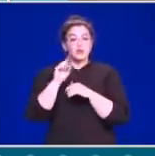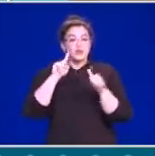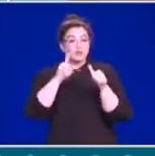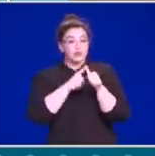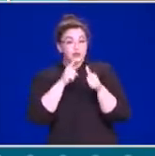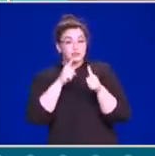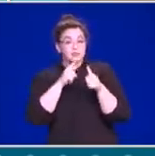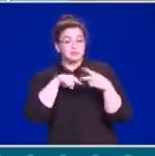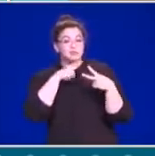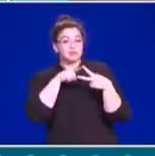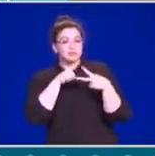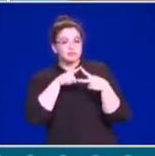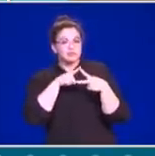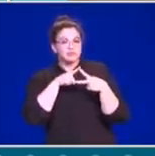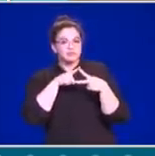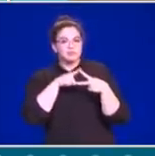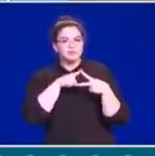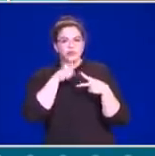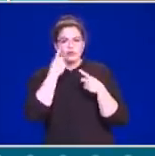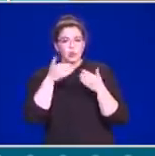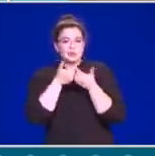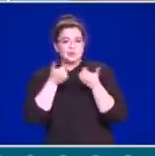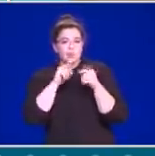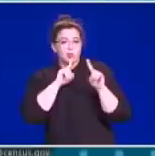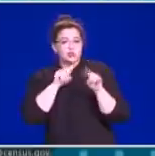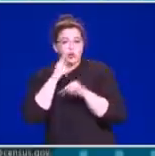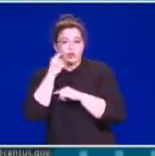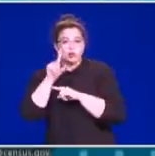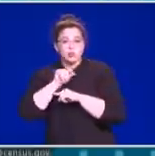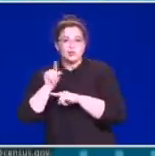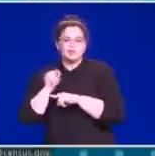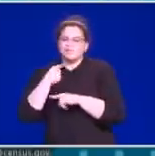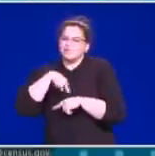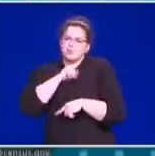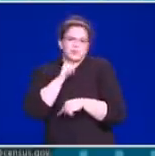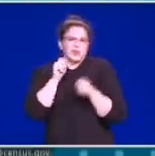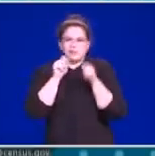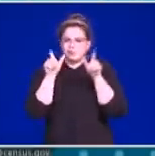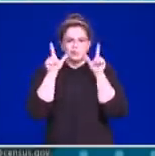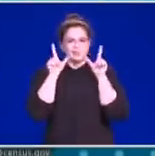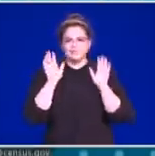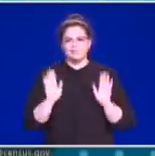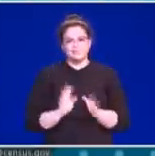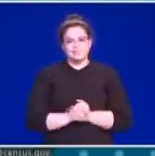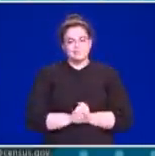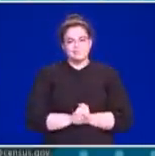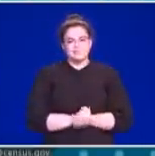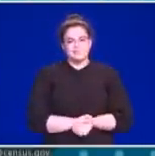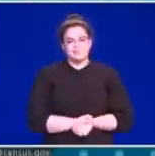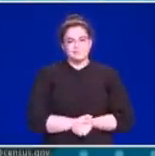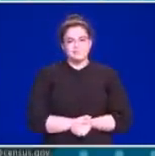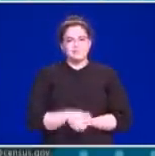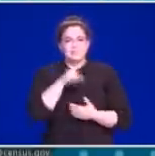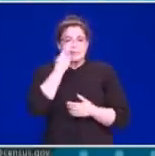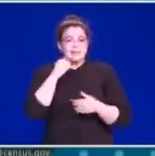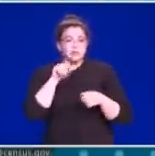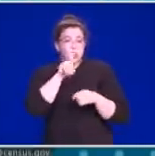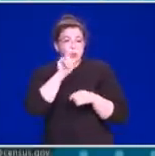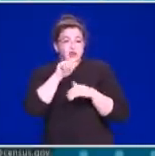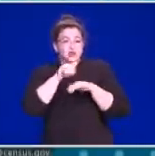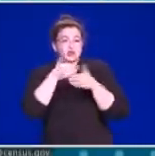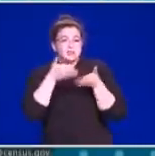your first question, in terms of the separate questions results for 2020, we're not surprised by the findings given the questions are asked in a two separate